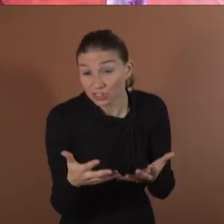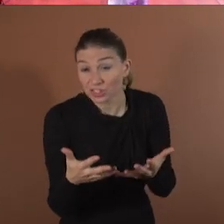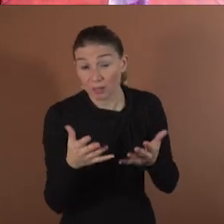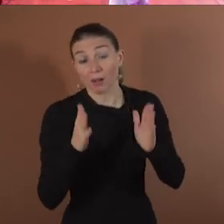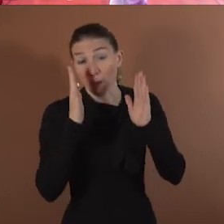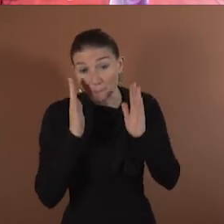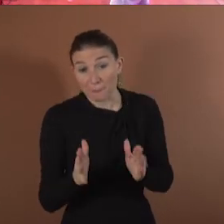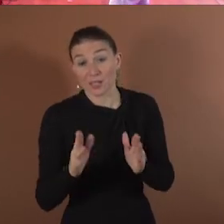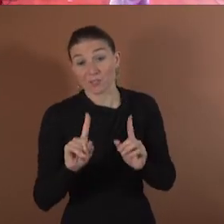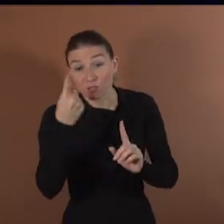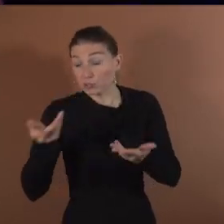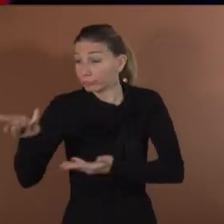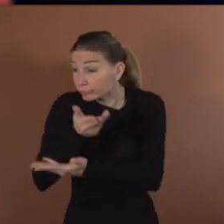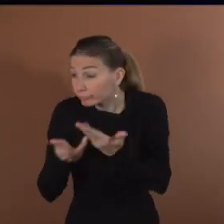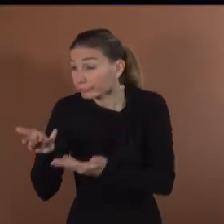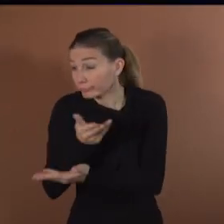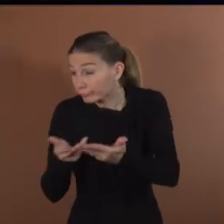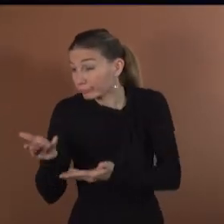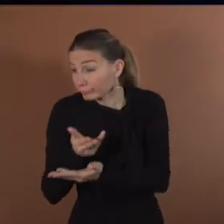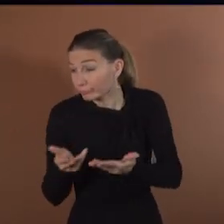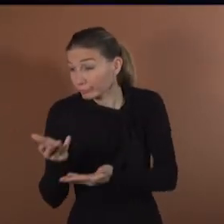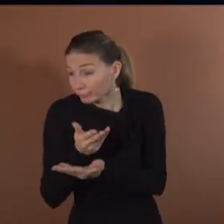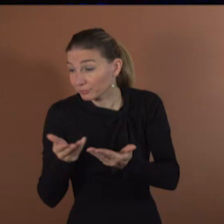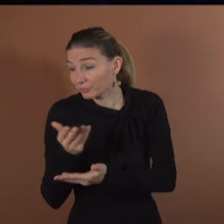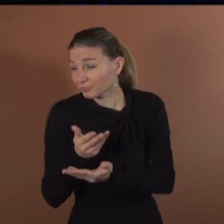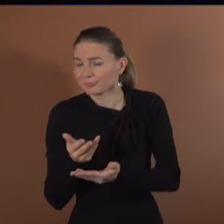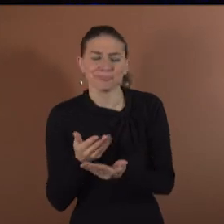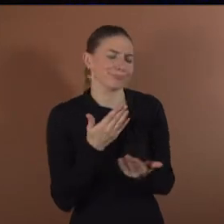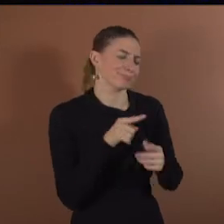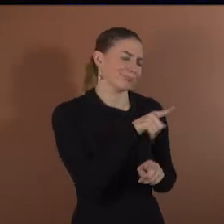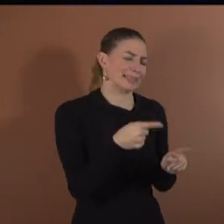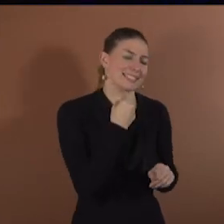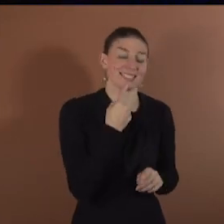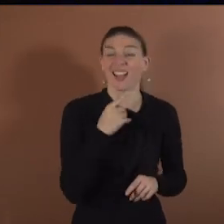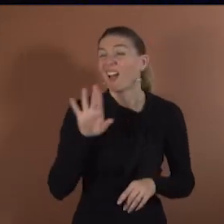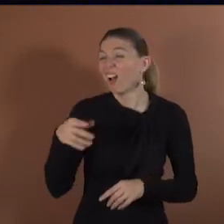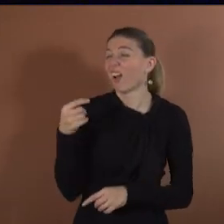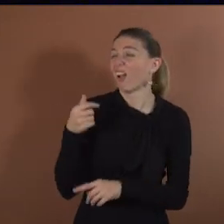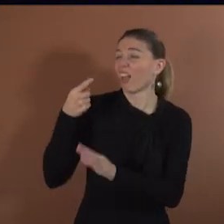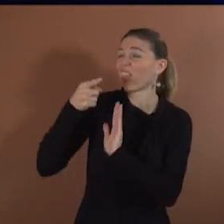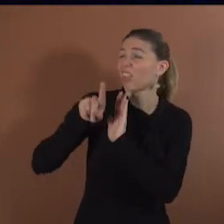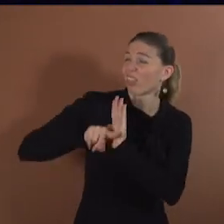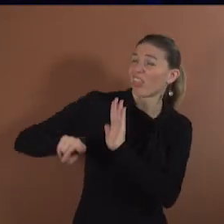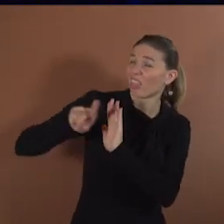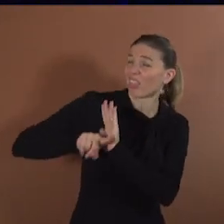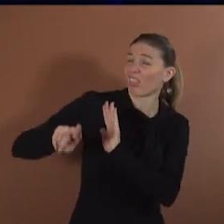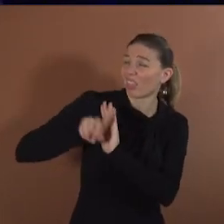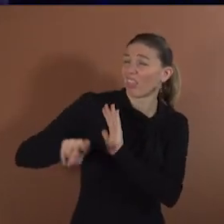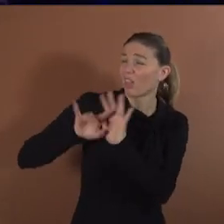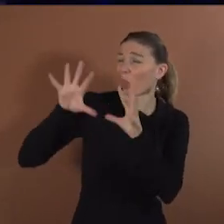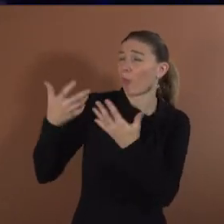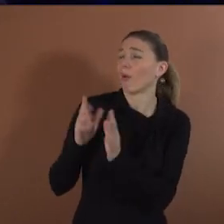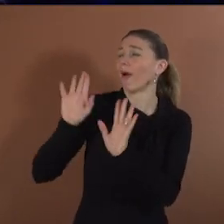and I just did, there you go. It's easy to fall into that trap. What I wanted to do today, and the reason why I mentioned dapple, is